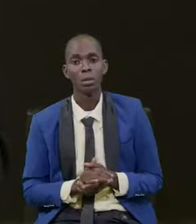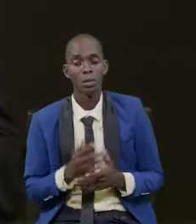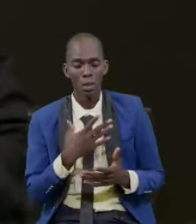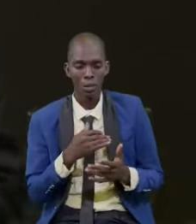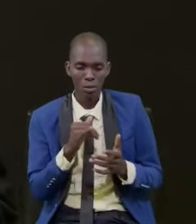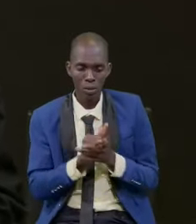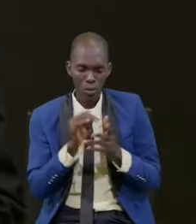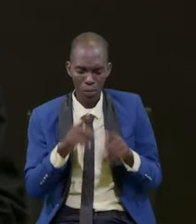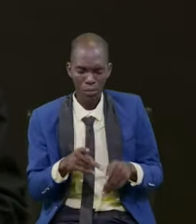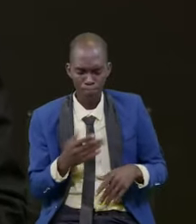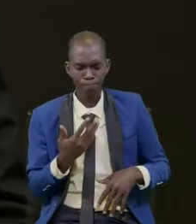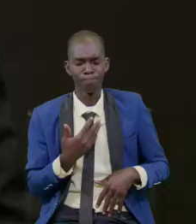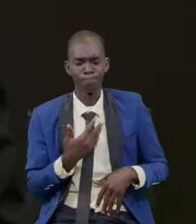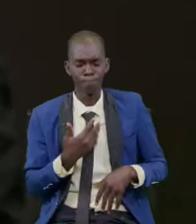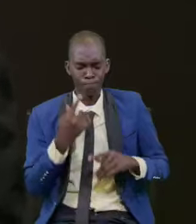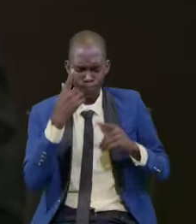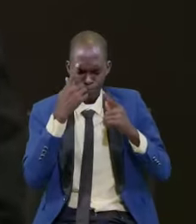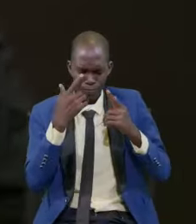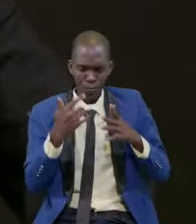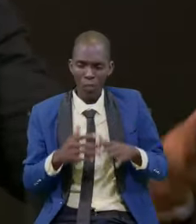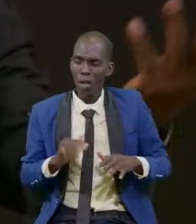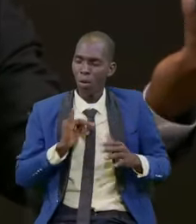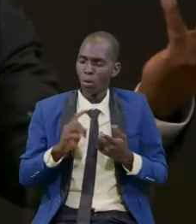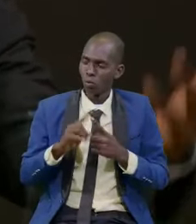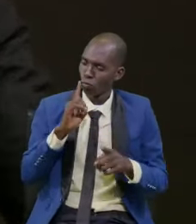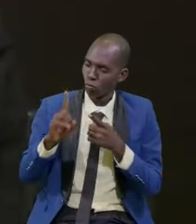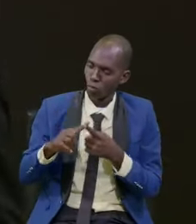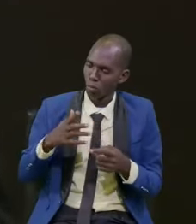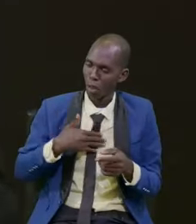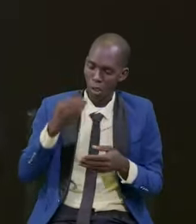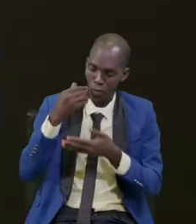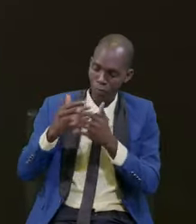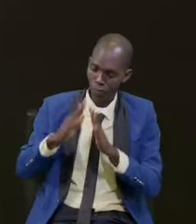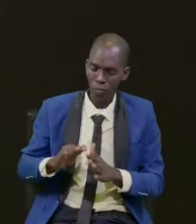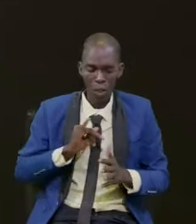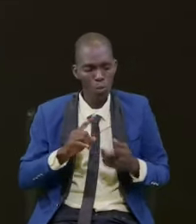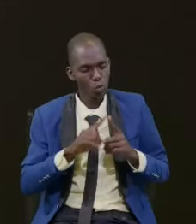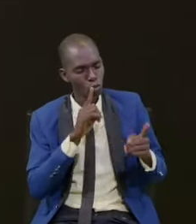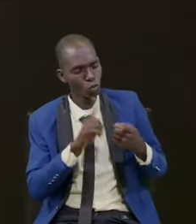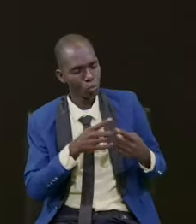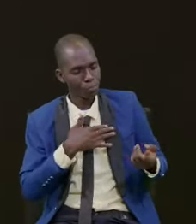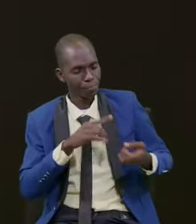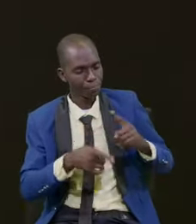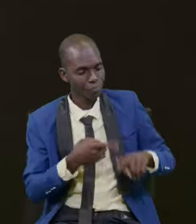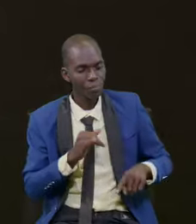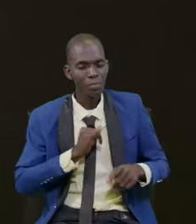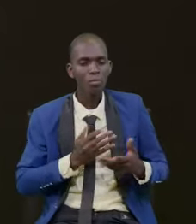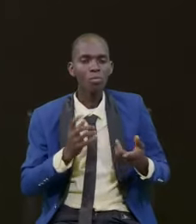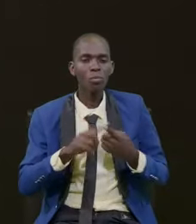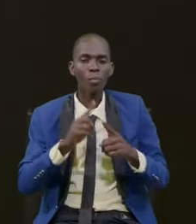now I want to talk to my neighbor. I want to talk to my friend. I want to talk to